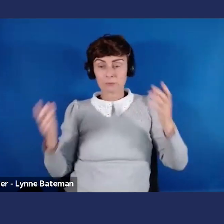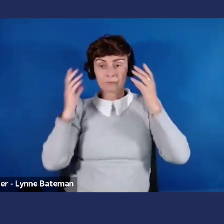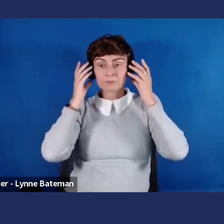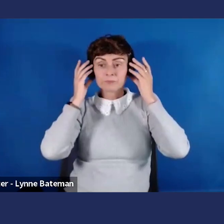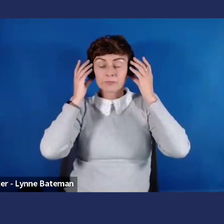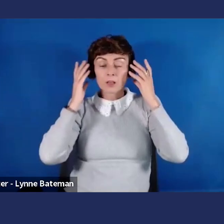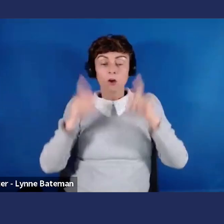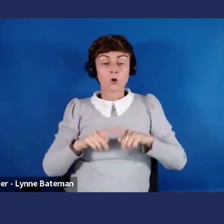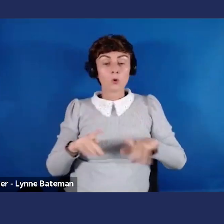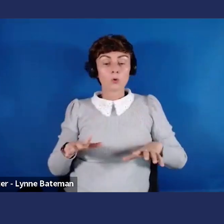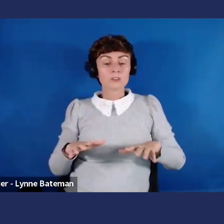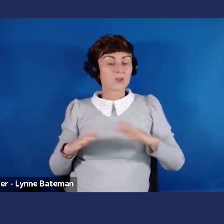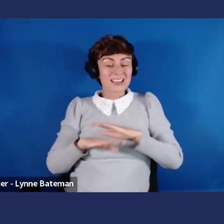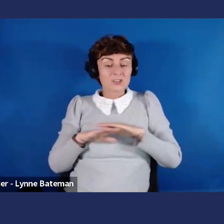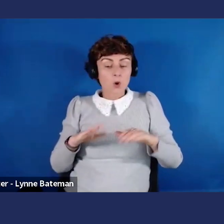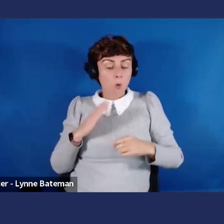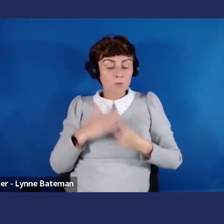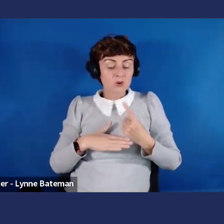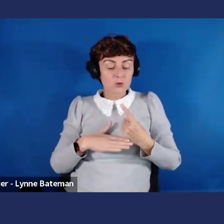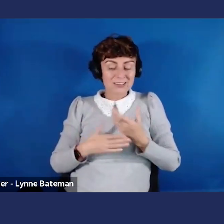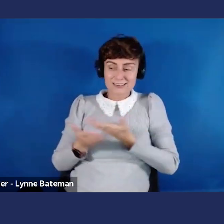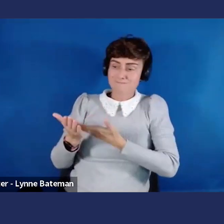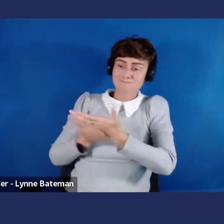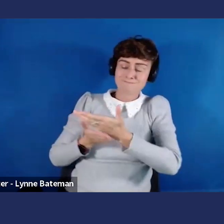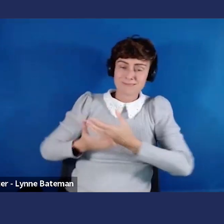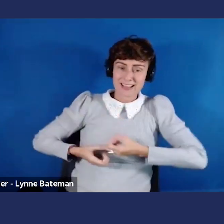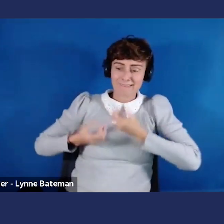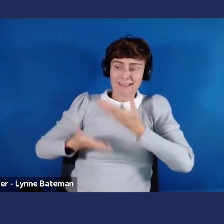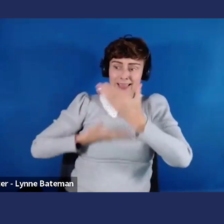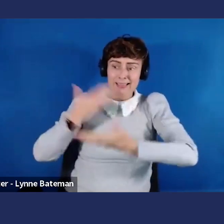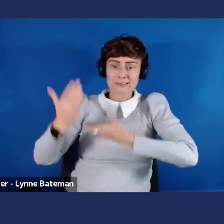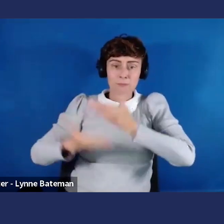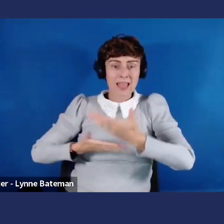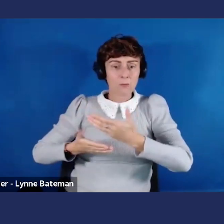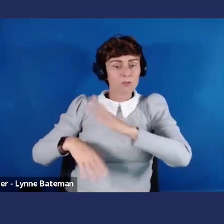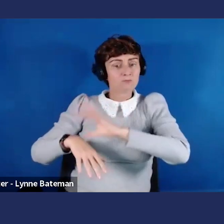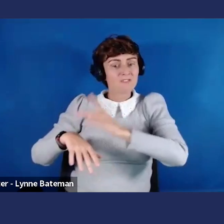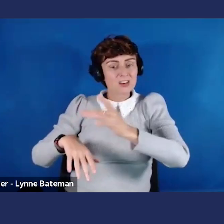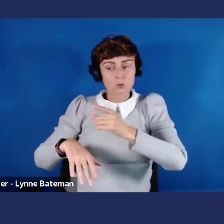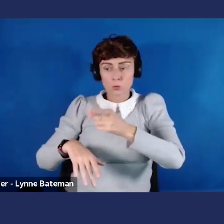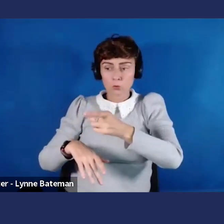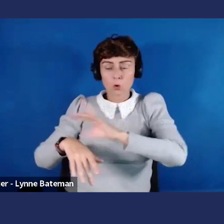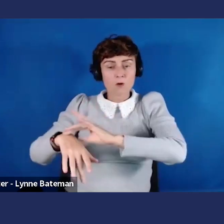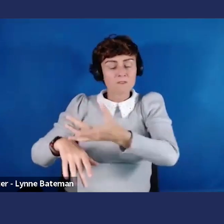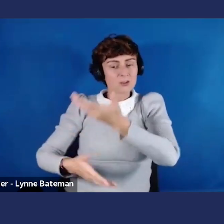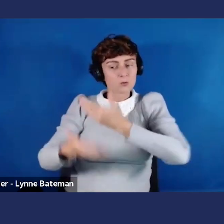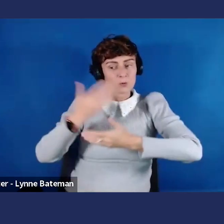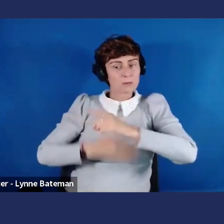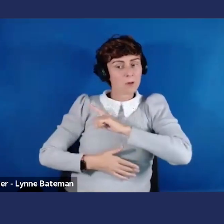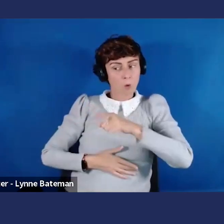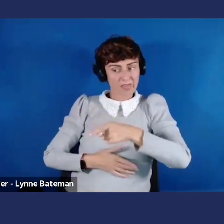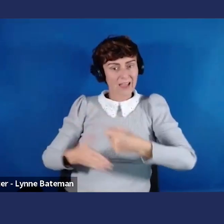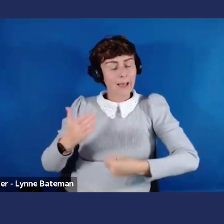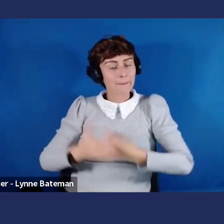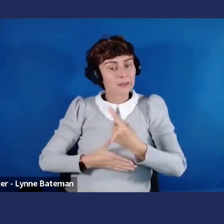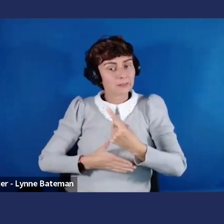lack of opportunity to have a debrief with professionals to explain the decisions that were made and the actions that were taken for the